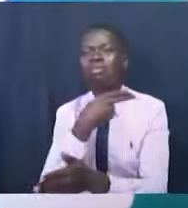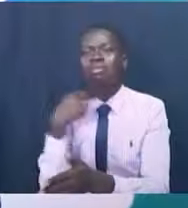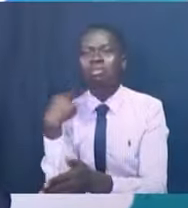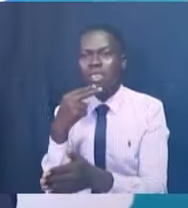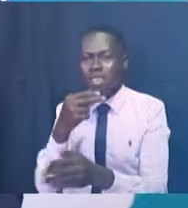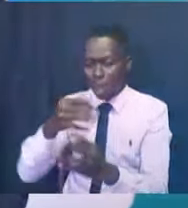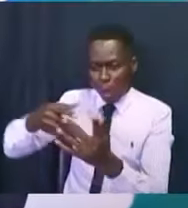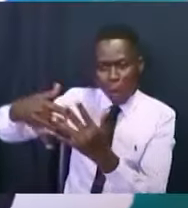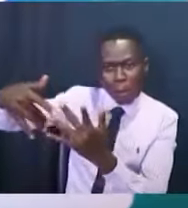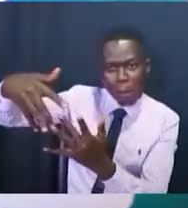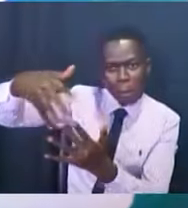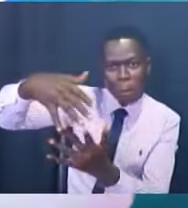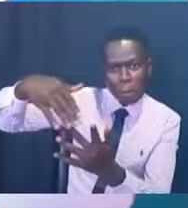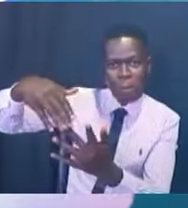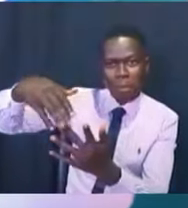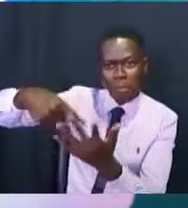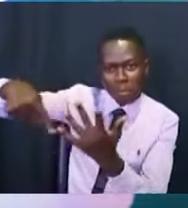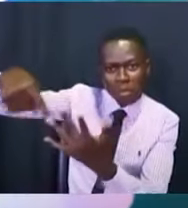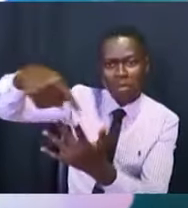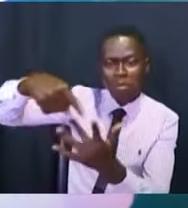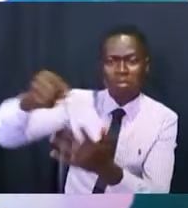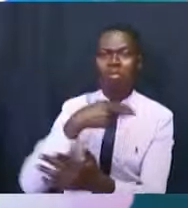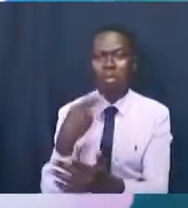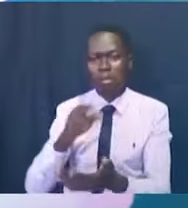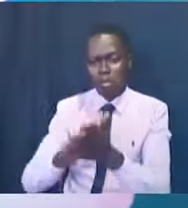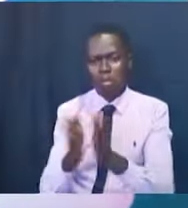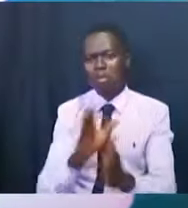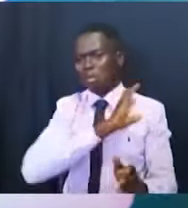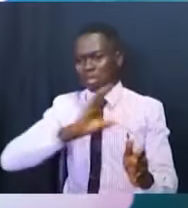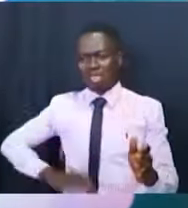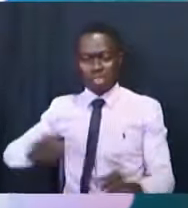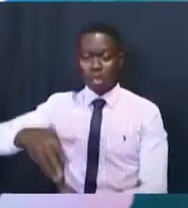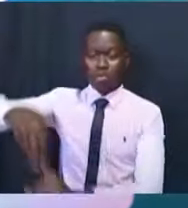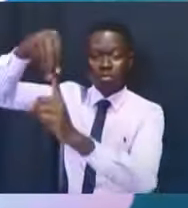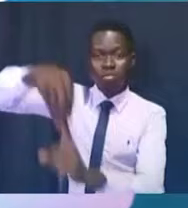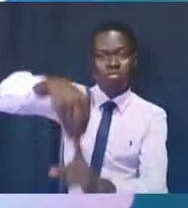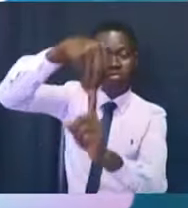the pastors, to be the Christian among the Christians. Tried, set myself